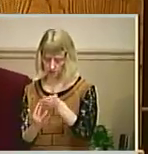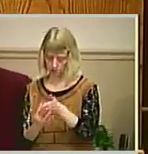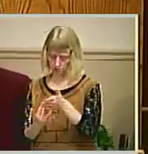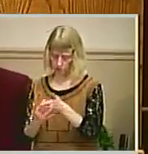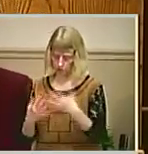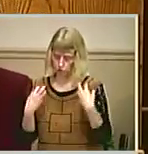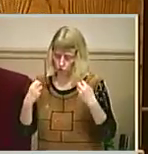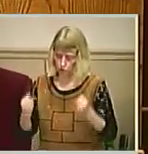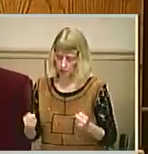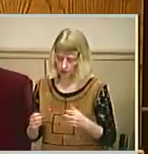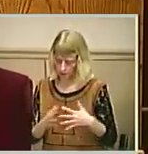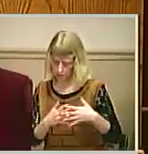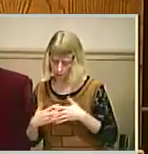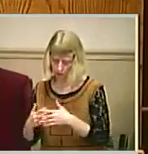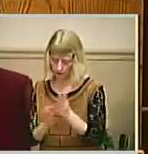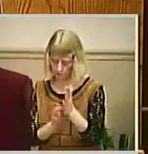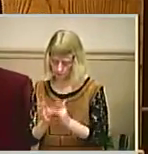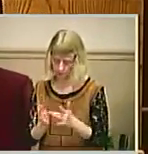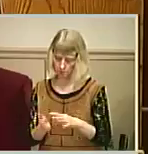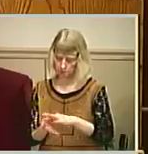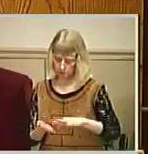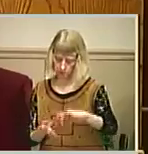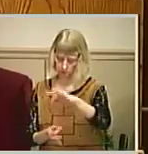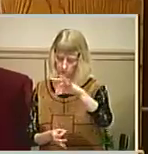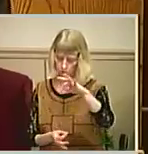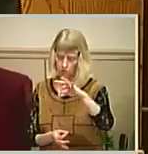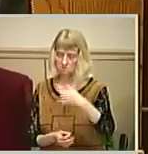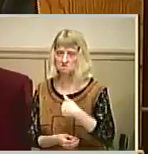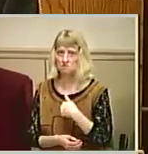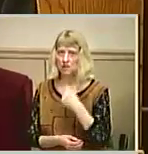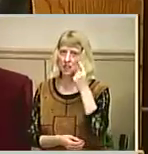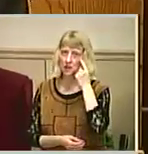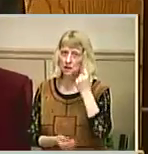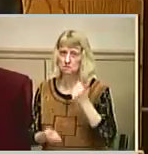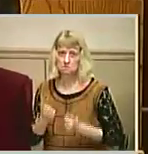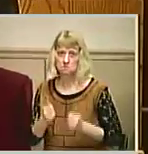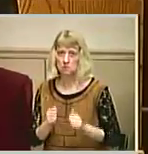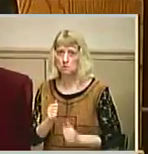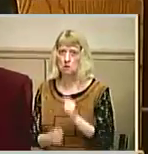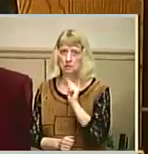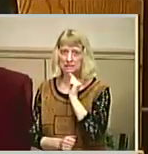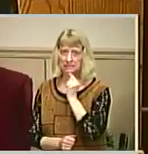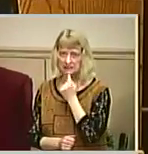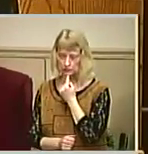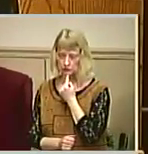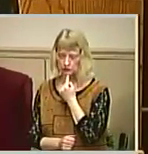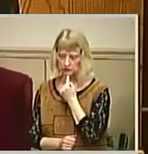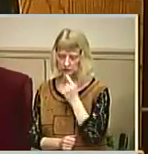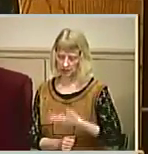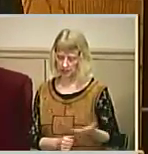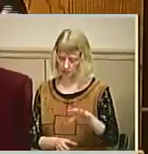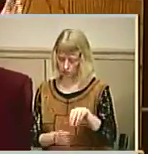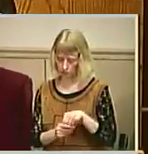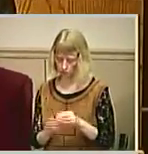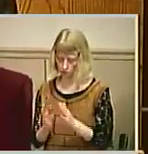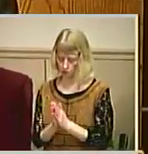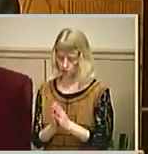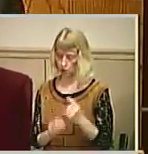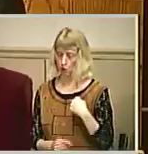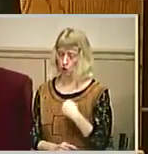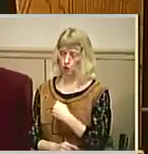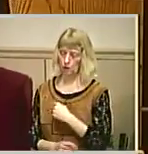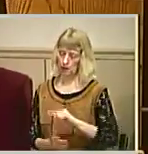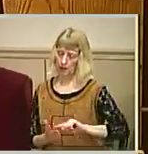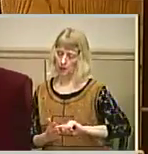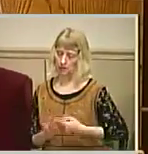to strengthen America biblically and spiritually. I would think that this may be the most serious element of our prayer. That as we go into